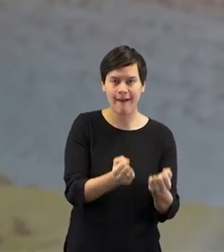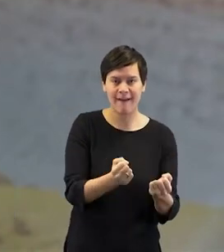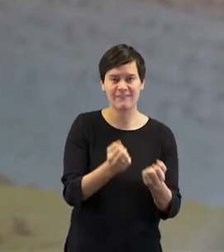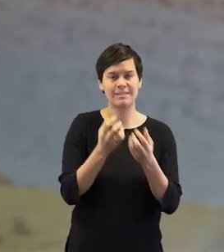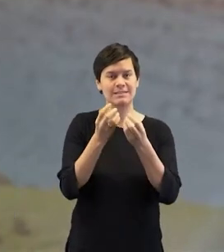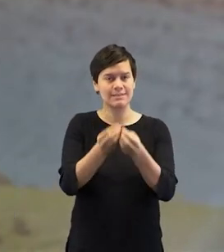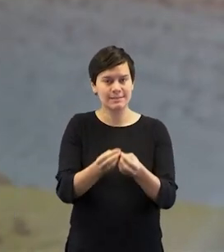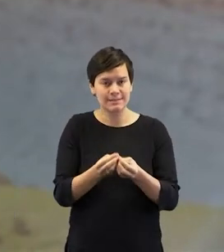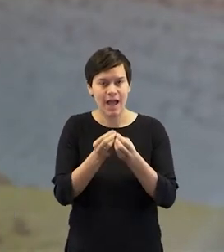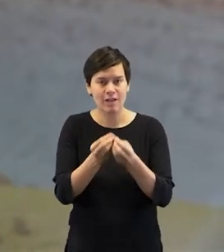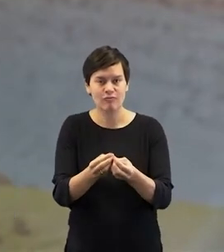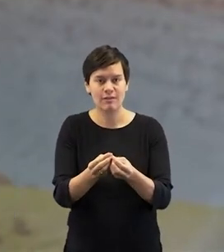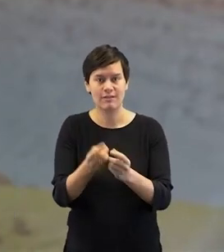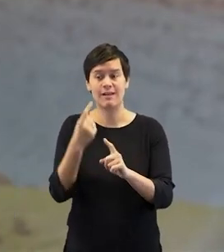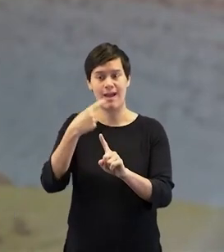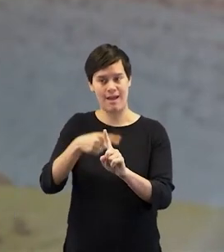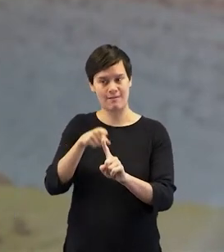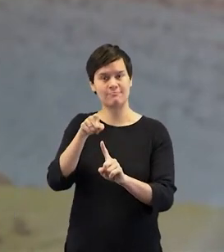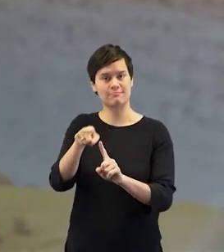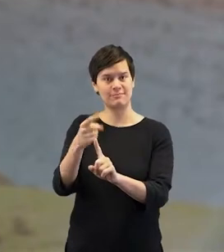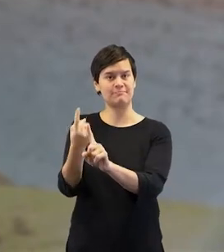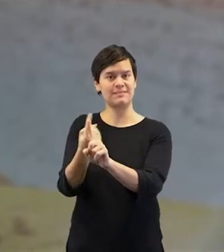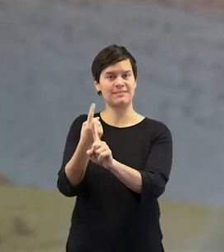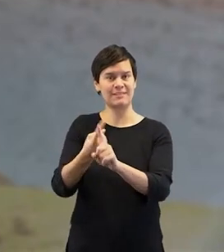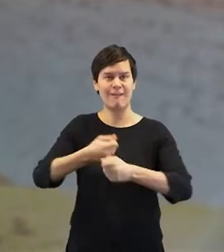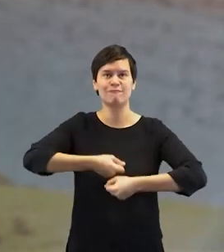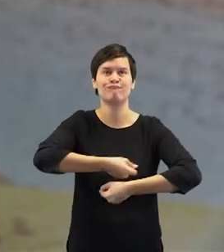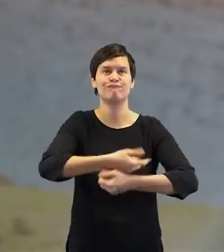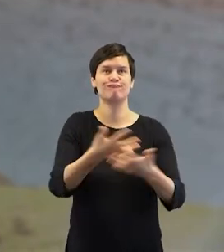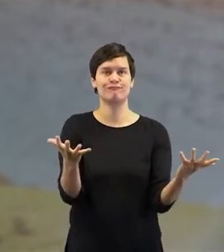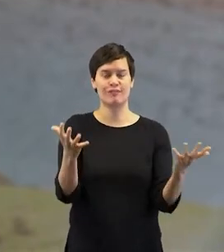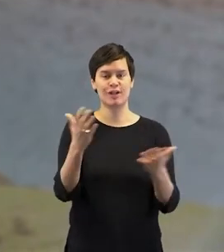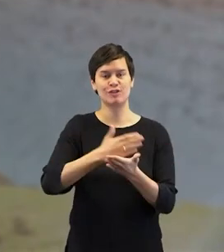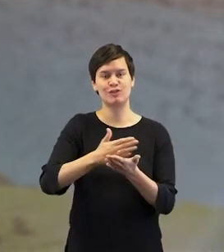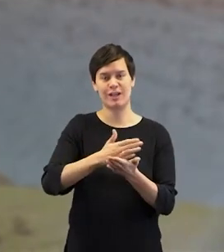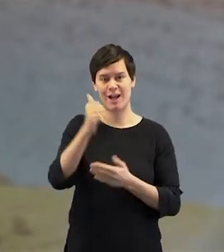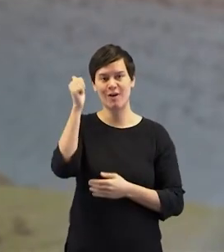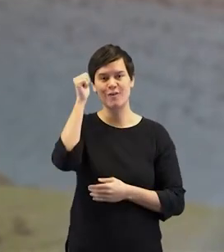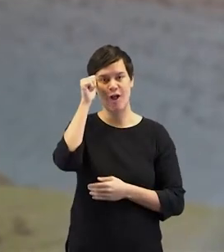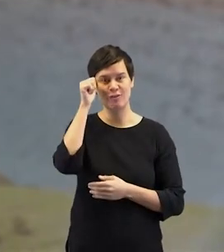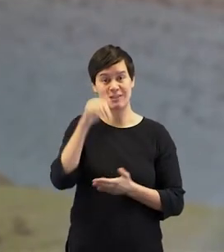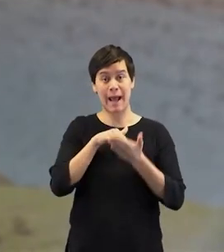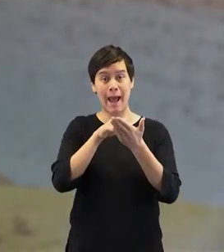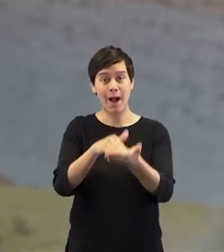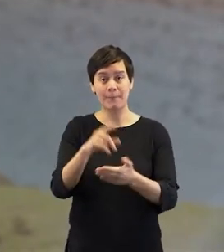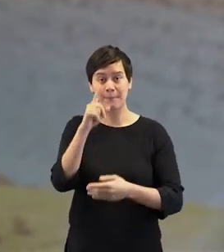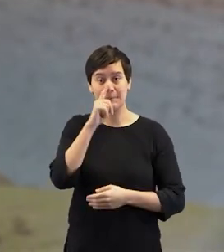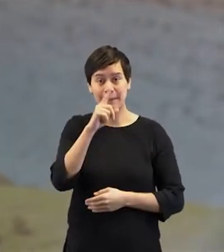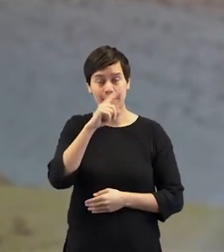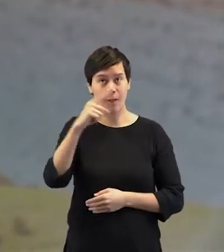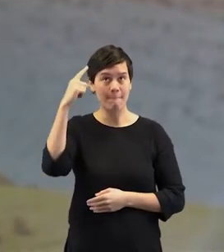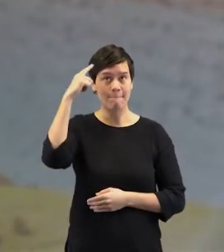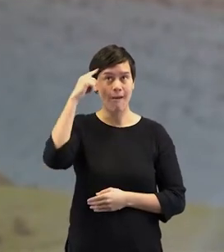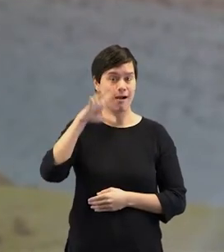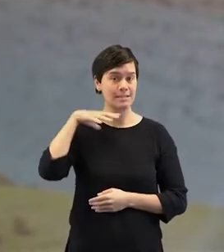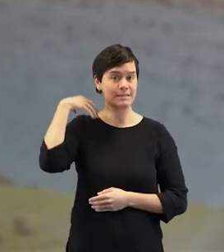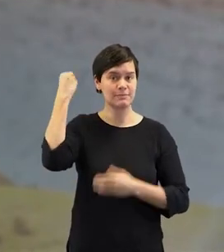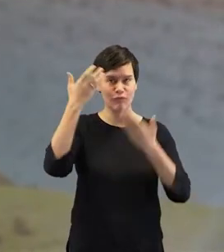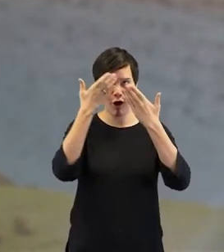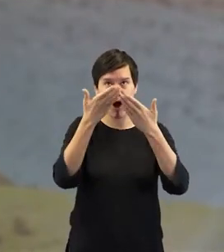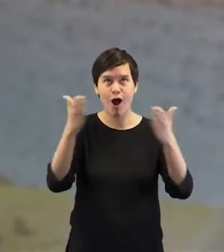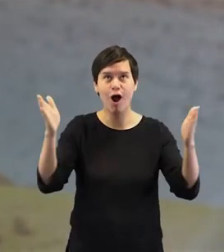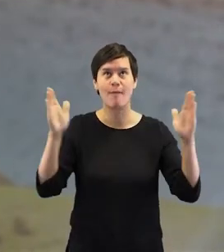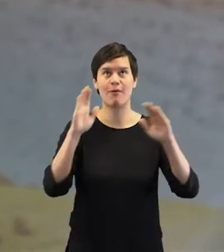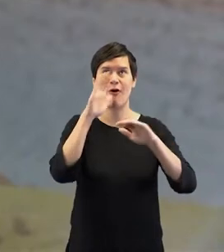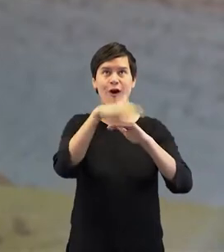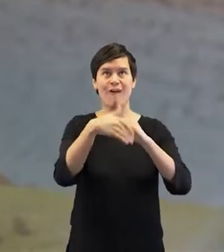mōna. He mātauranga hohonu, he mātauranga tapu. He mātauranga kāore e kaiponu tiana e ia. Manohi anō